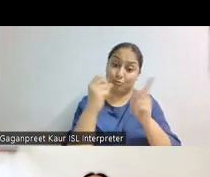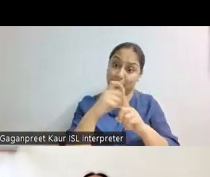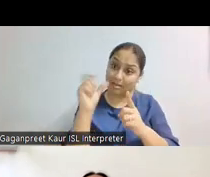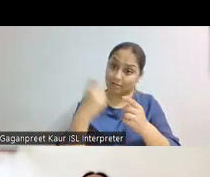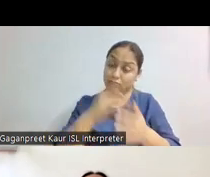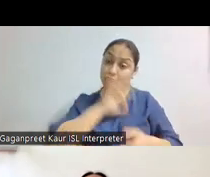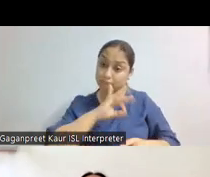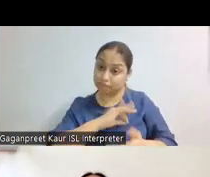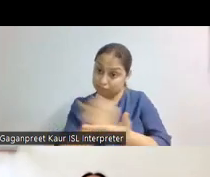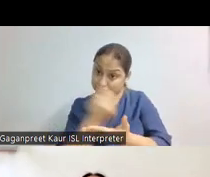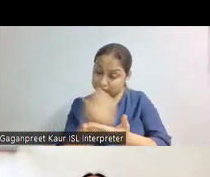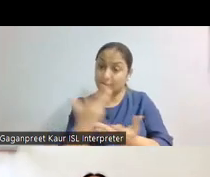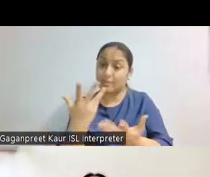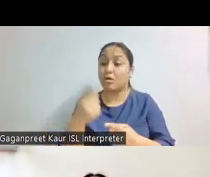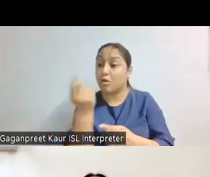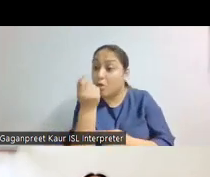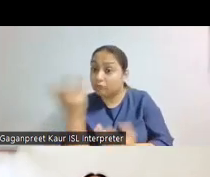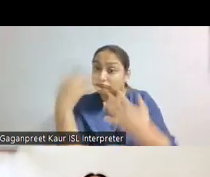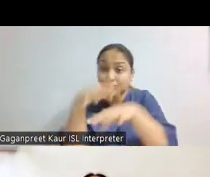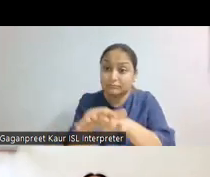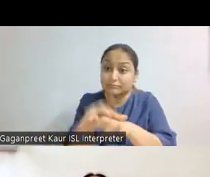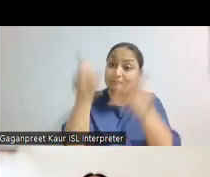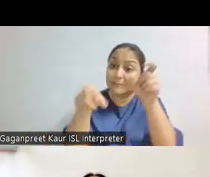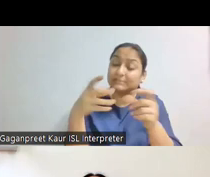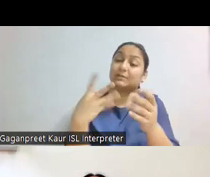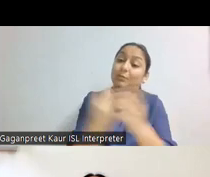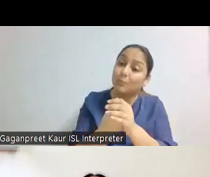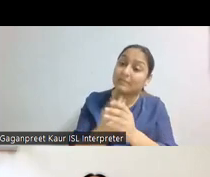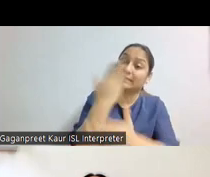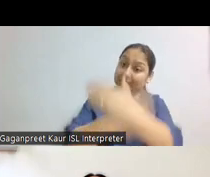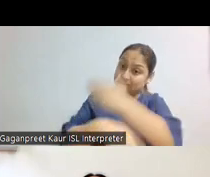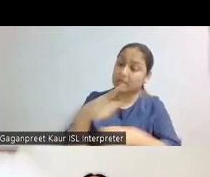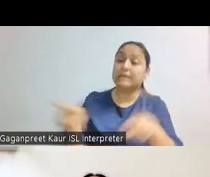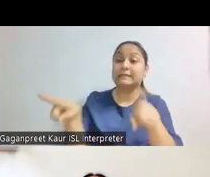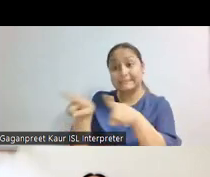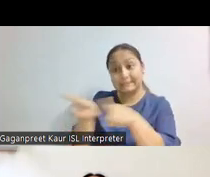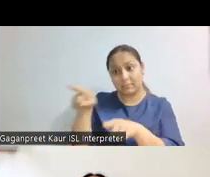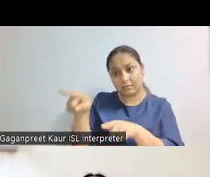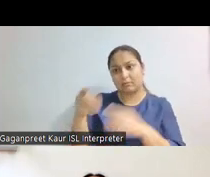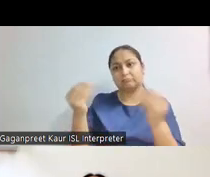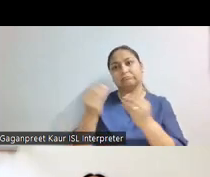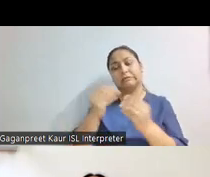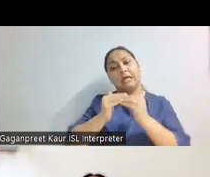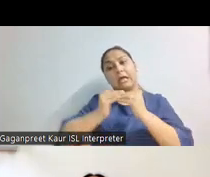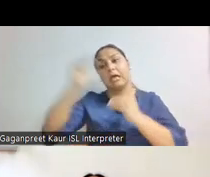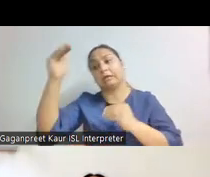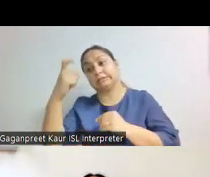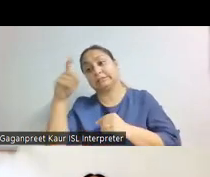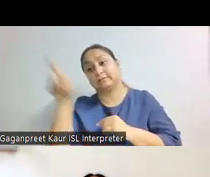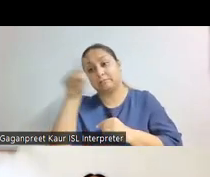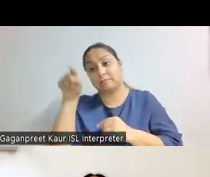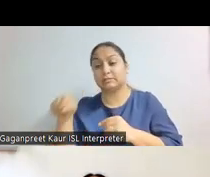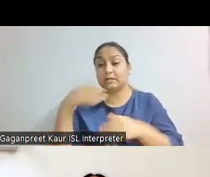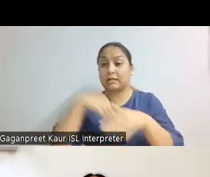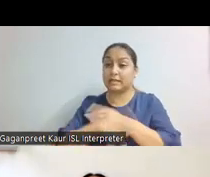we know that the cost of exclusion for persons with disabilities within similar opportunities can be as high as 7% of a country's